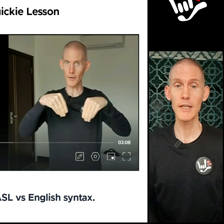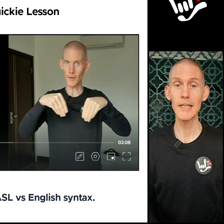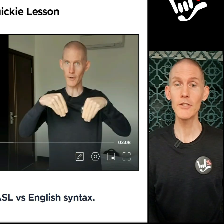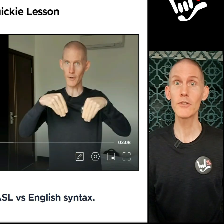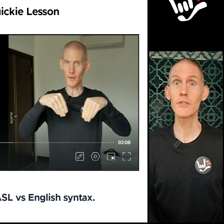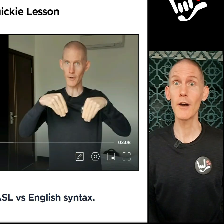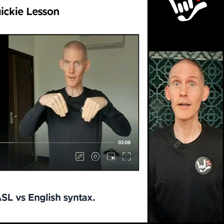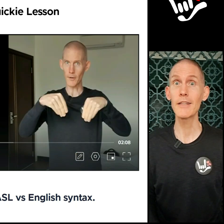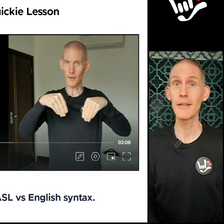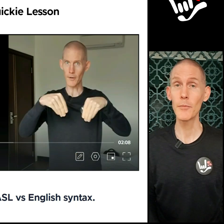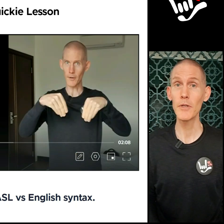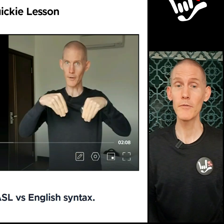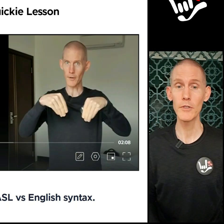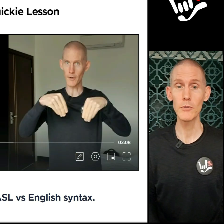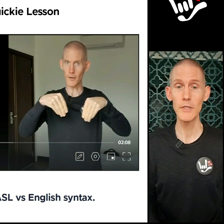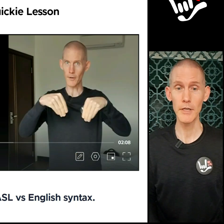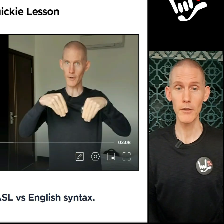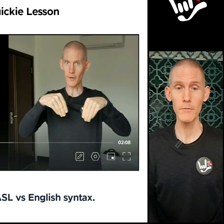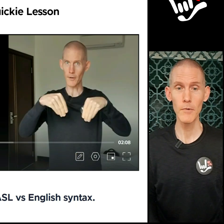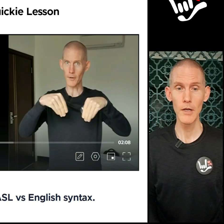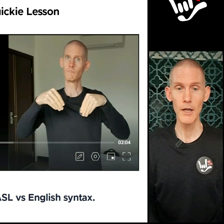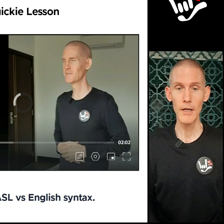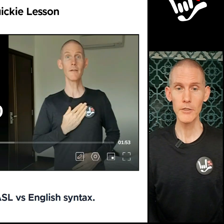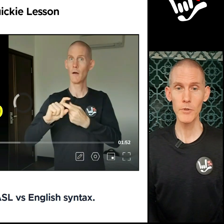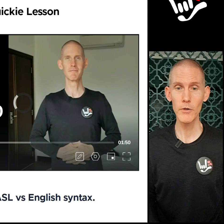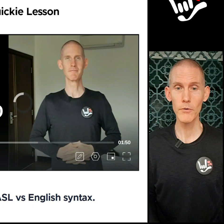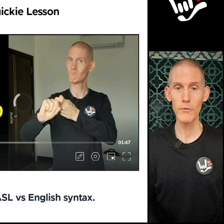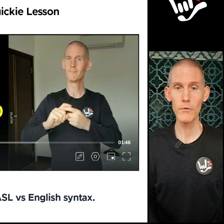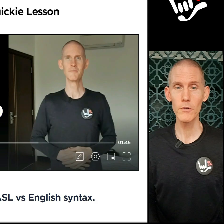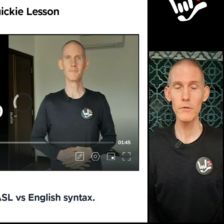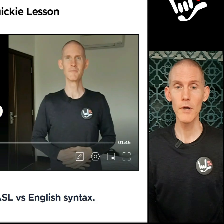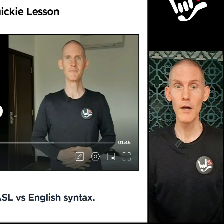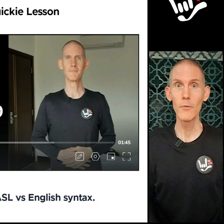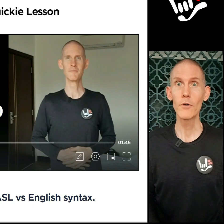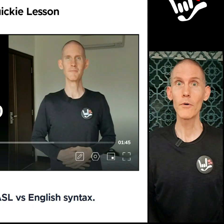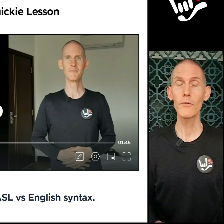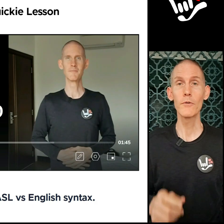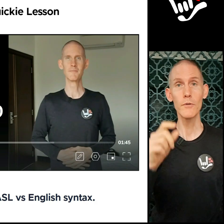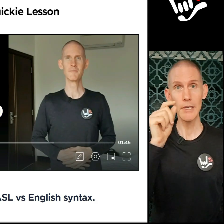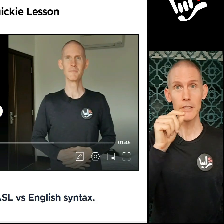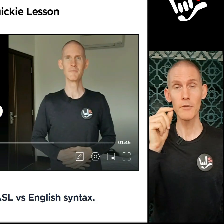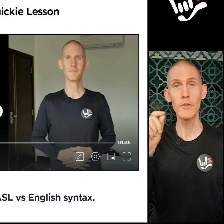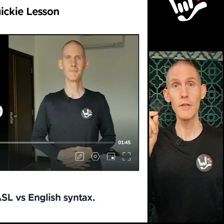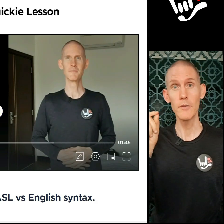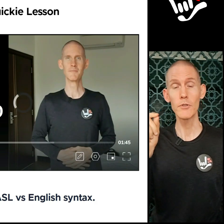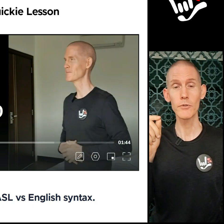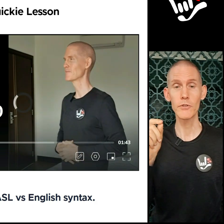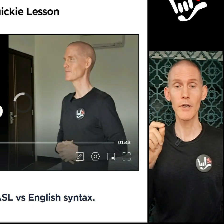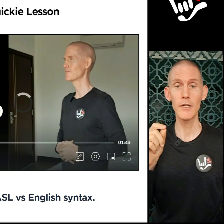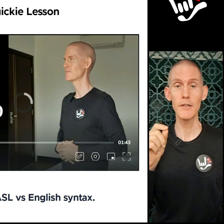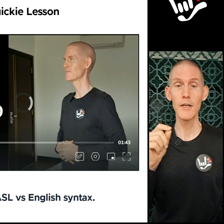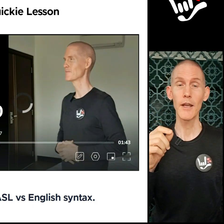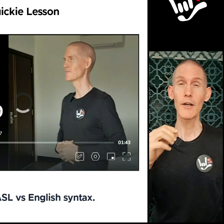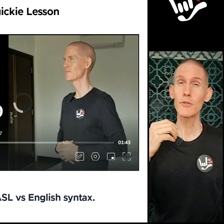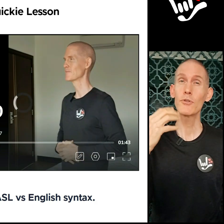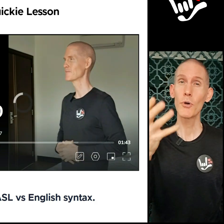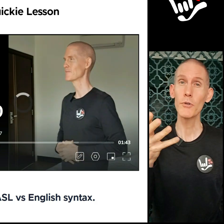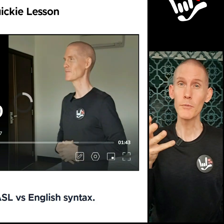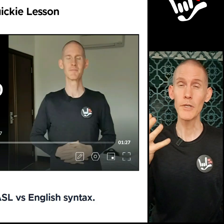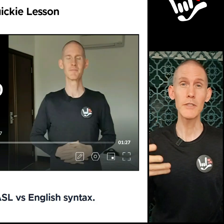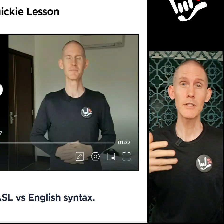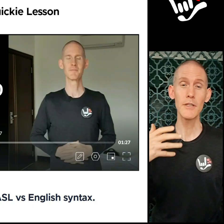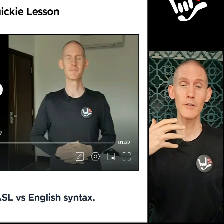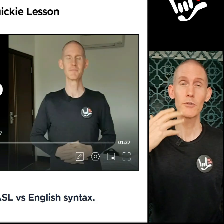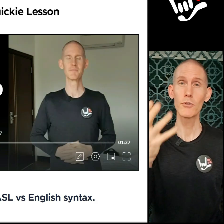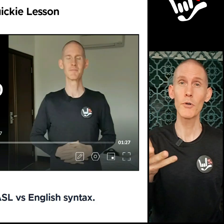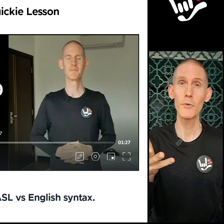see that each sign lit up individually yellow. And as we go through, we'll go through each individual sign, and I'll just show